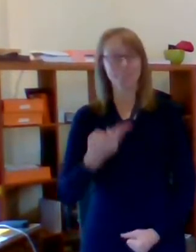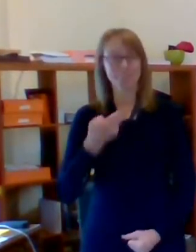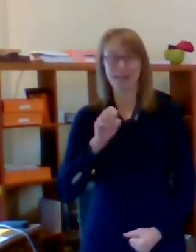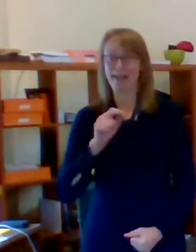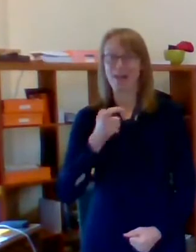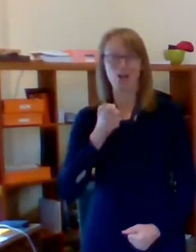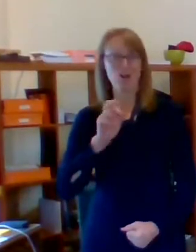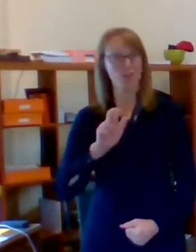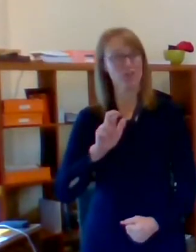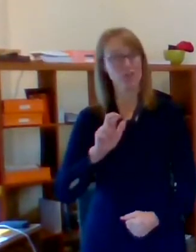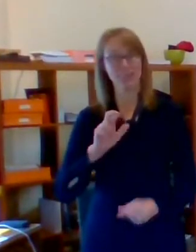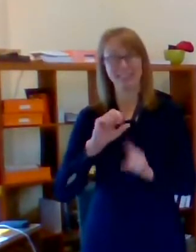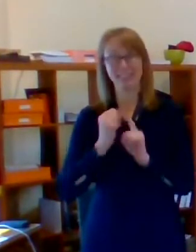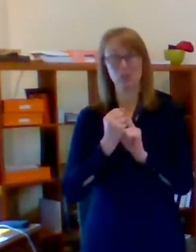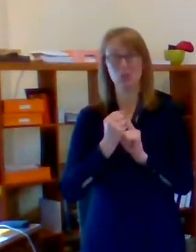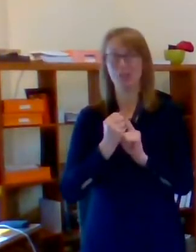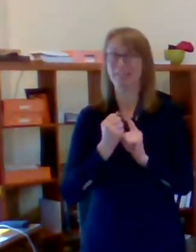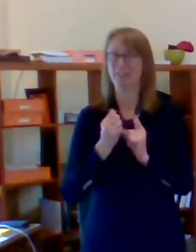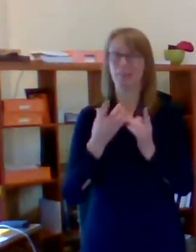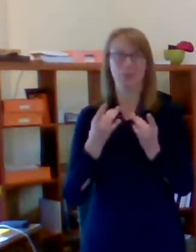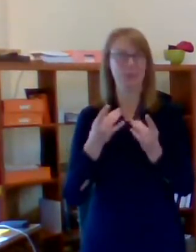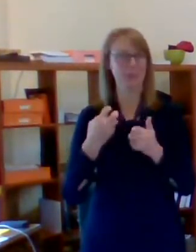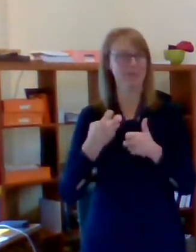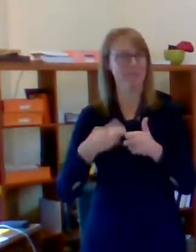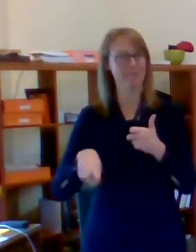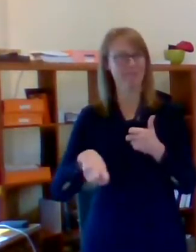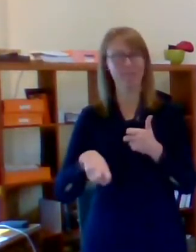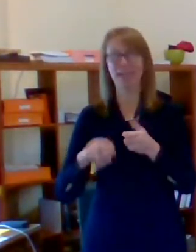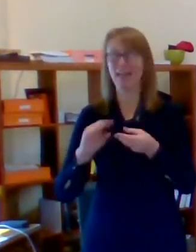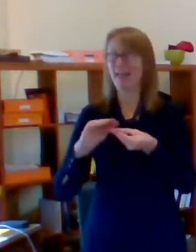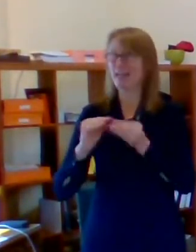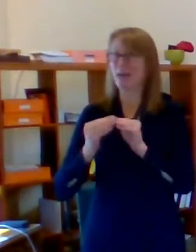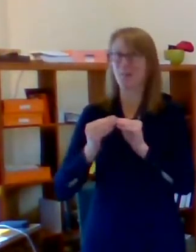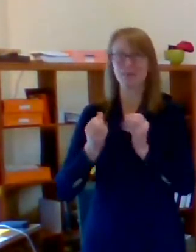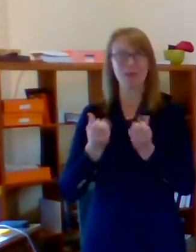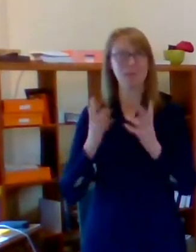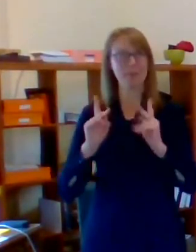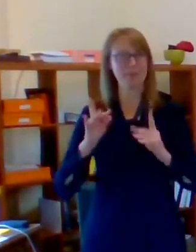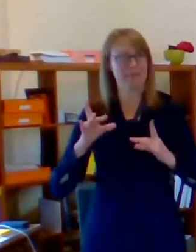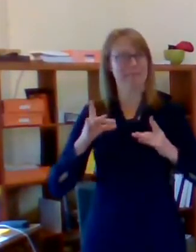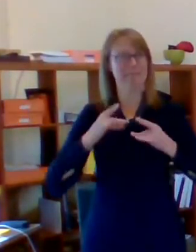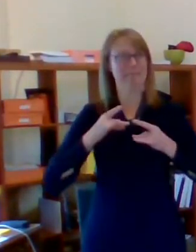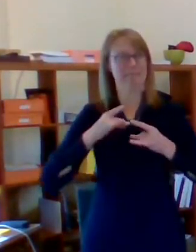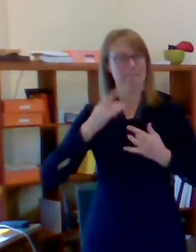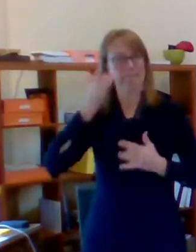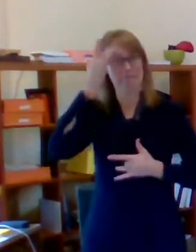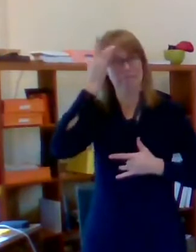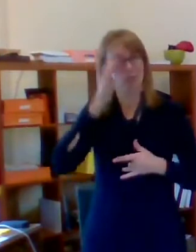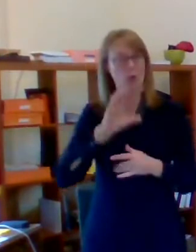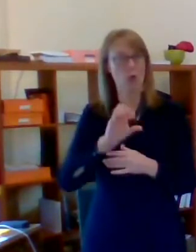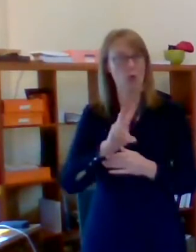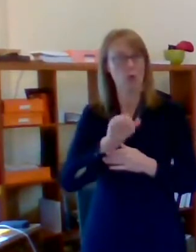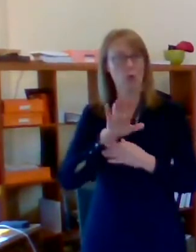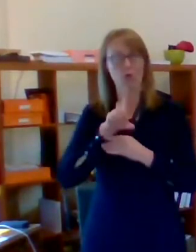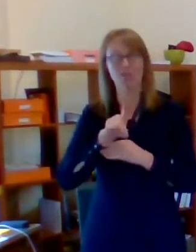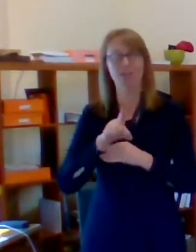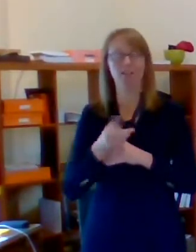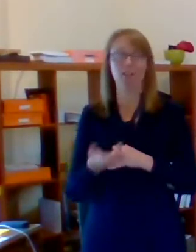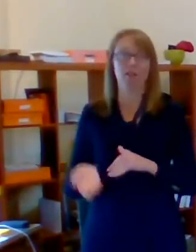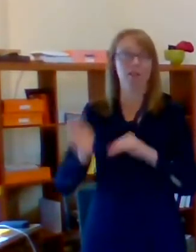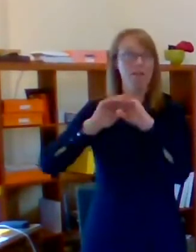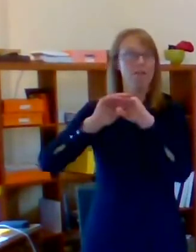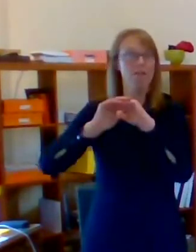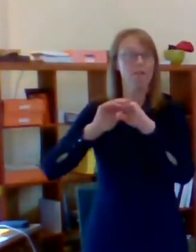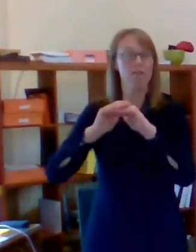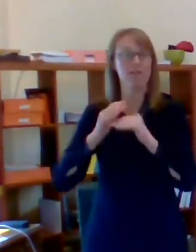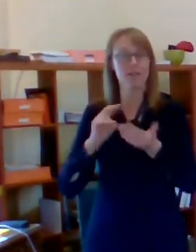Our numbers are going up, so we really don't feel like it would be a good idea to increase the